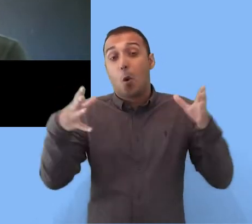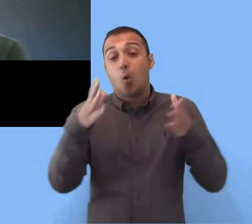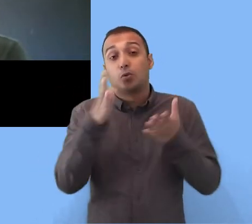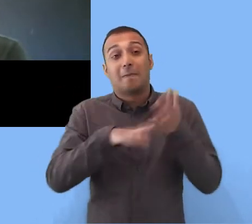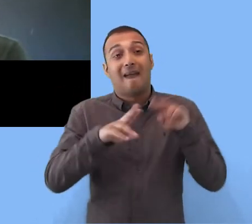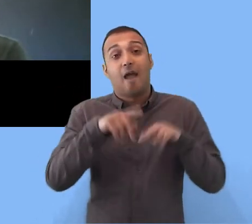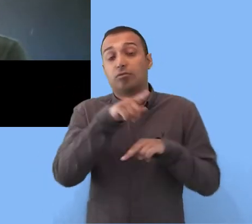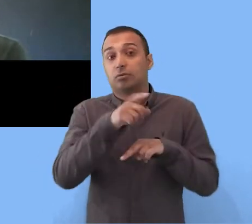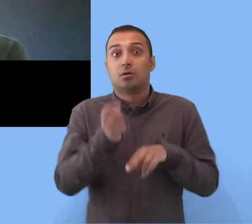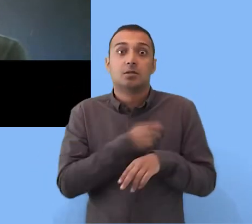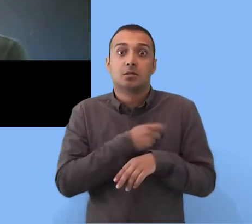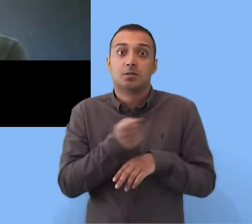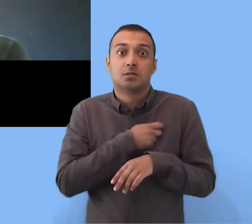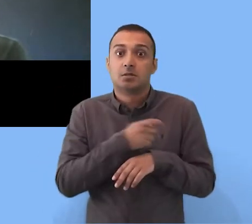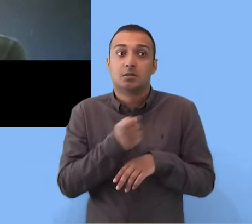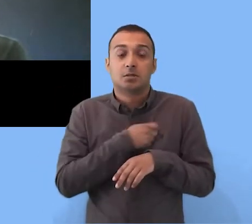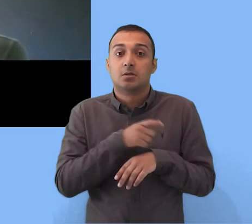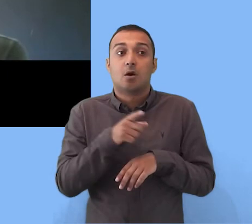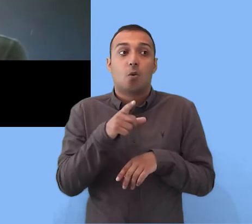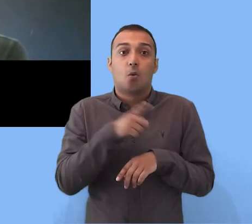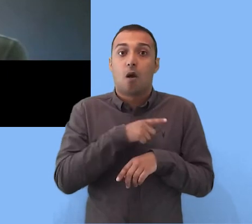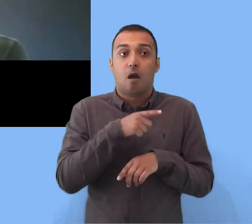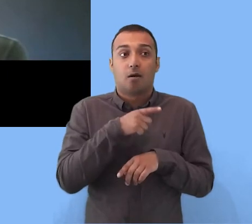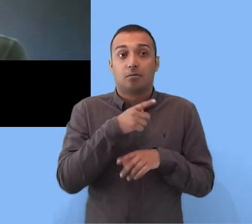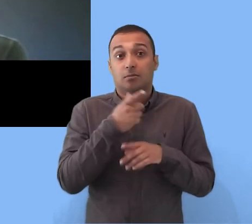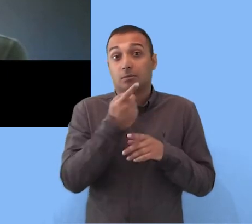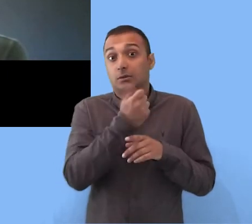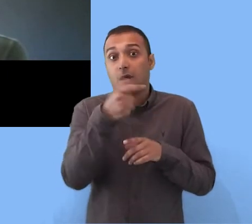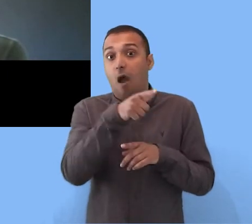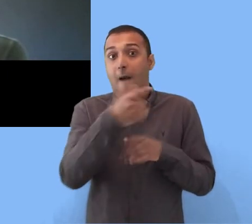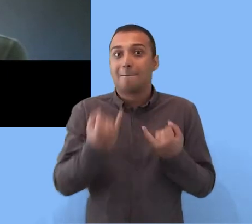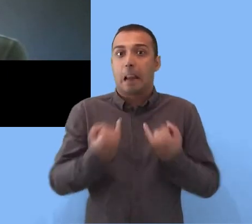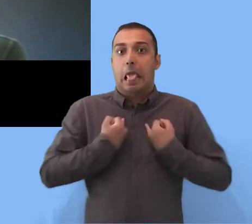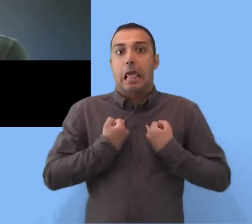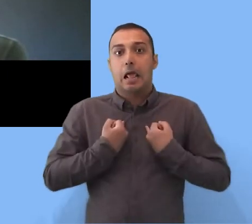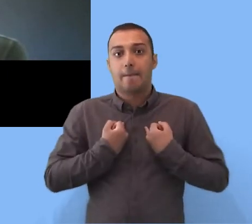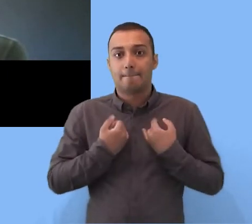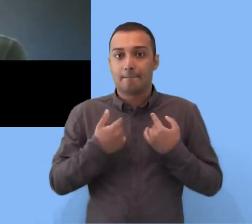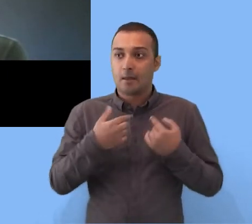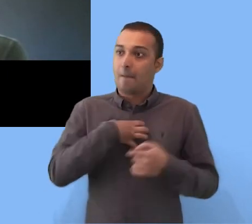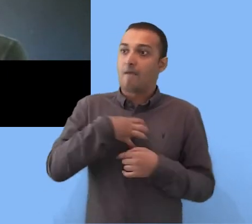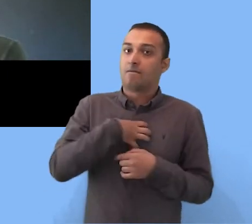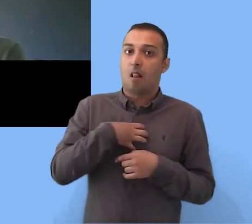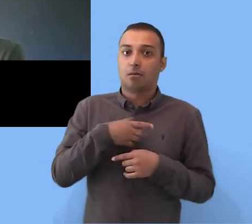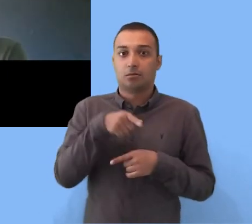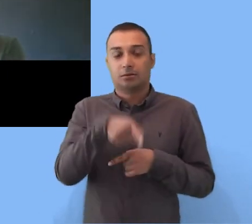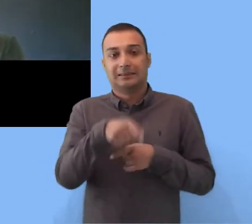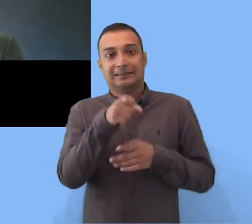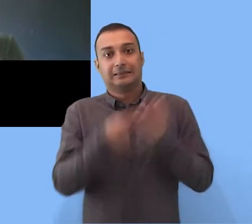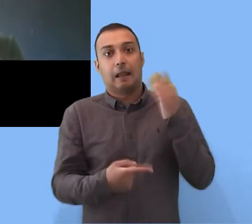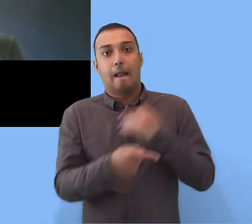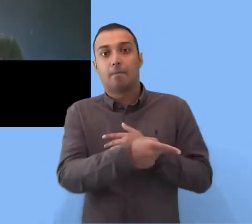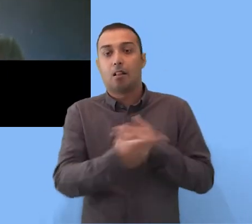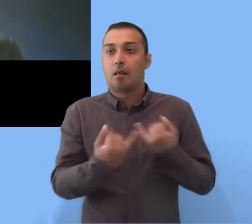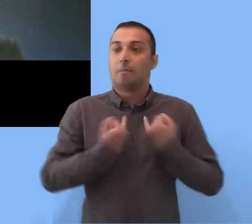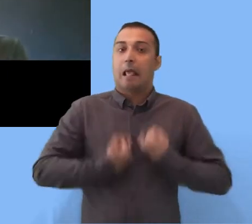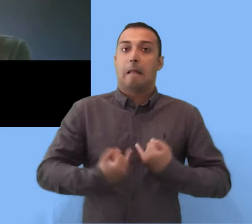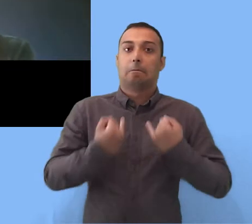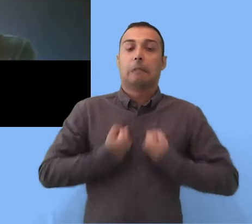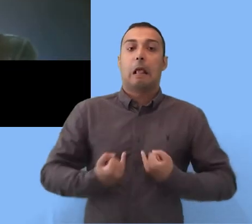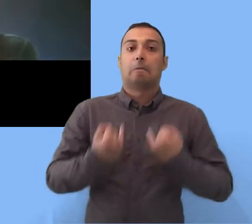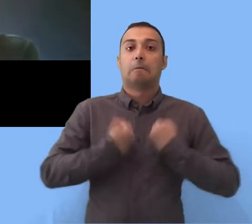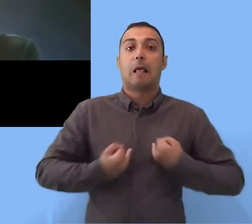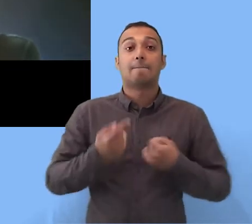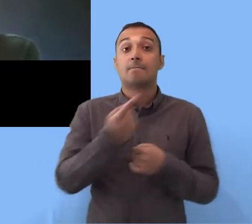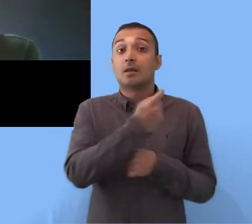blame themselves for their child's disability. Some even think that with time their child will grow out